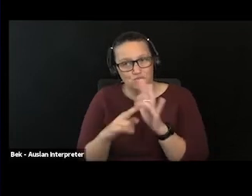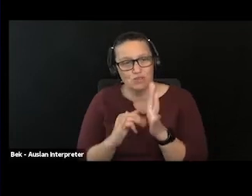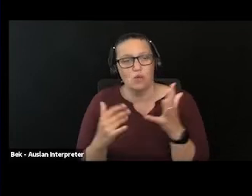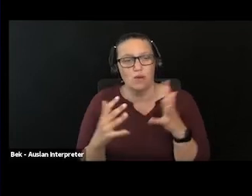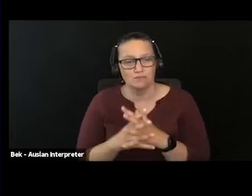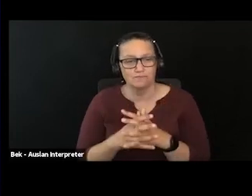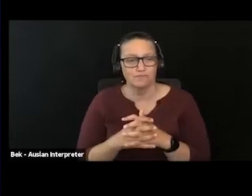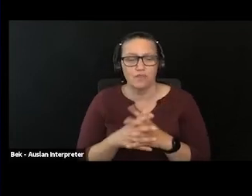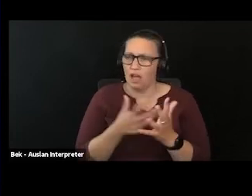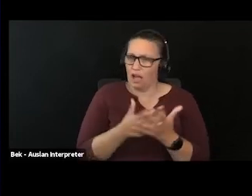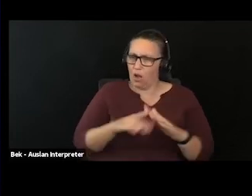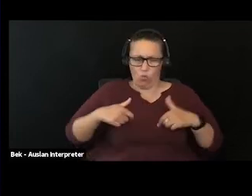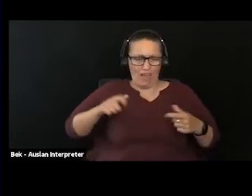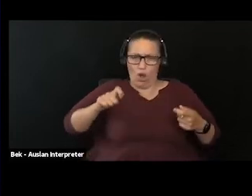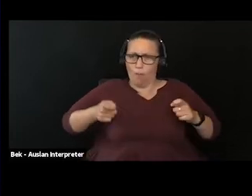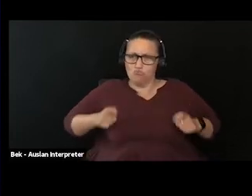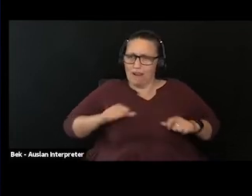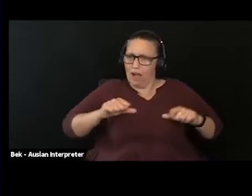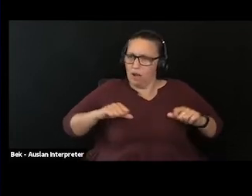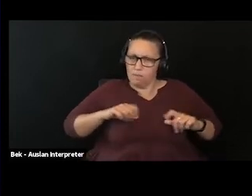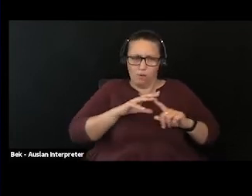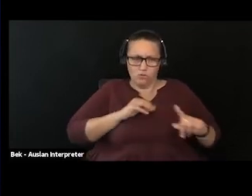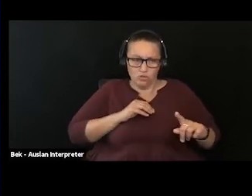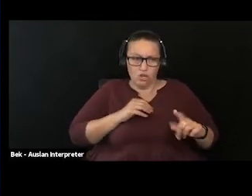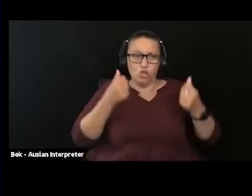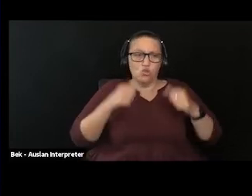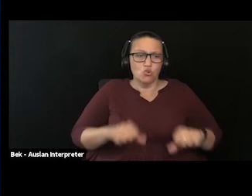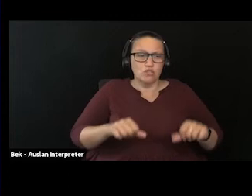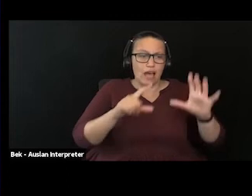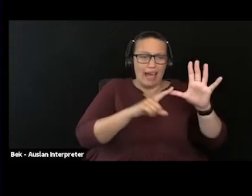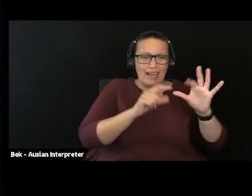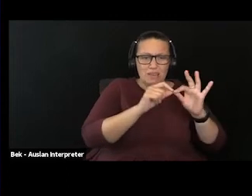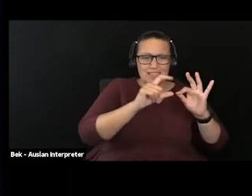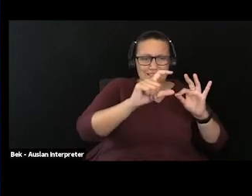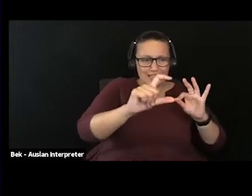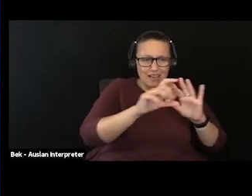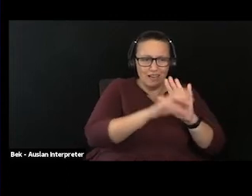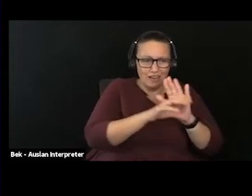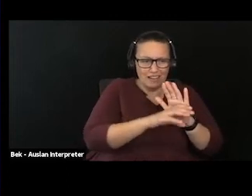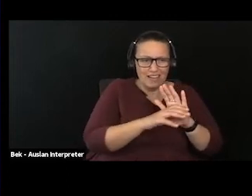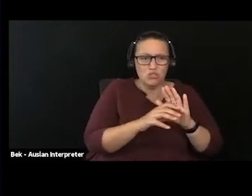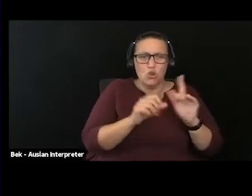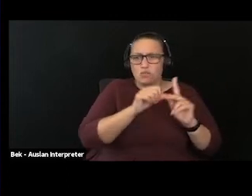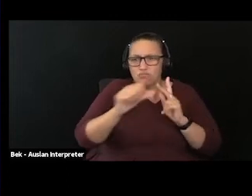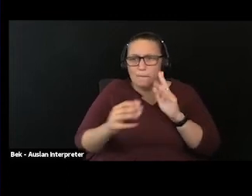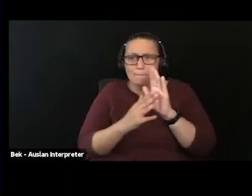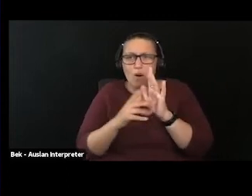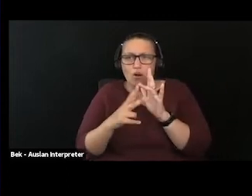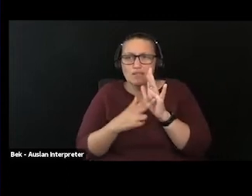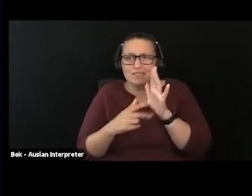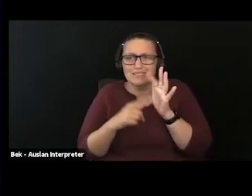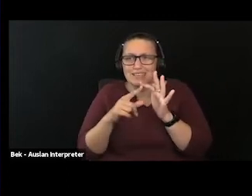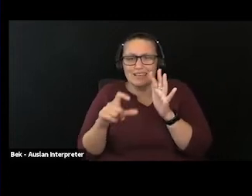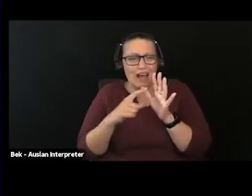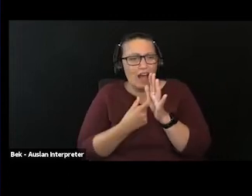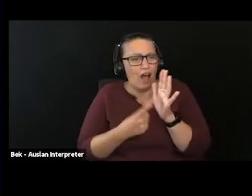used approximate Bayesian computation, sequential Monte Carlo to minimize, basically to calibrate to the data. I'm not going to give